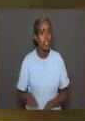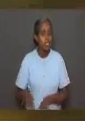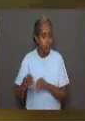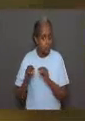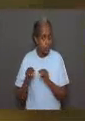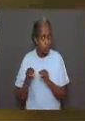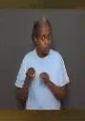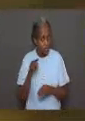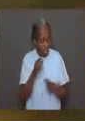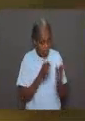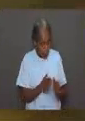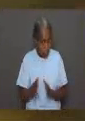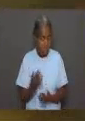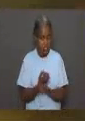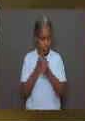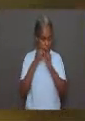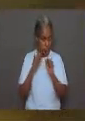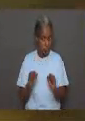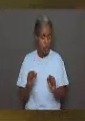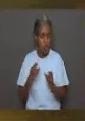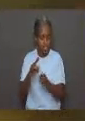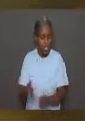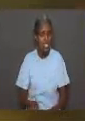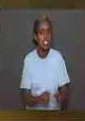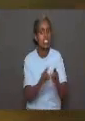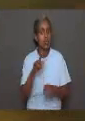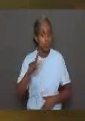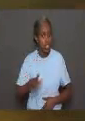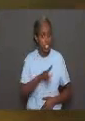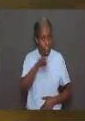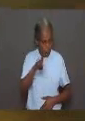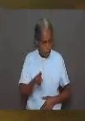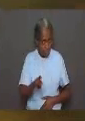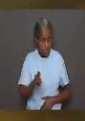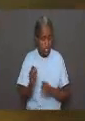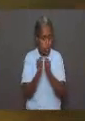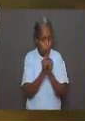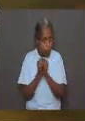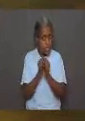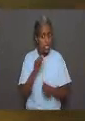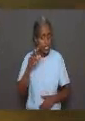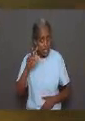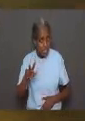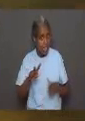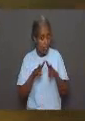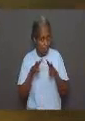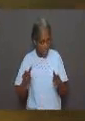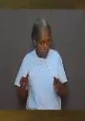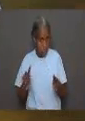Students, are you ready to solve a system of linear equations with 3 variables?